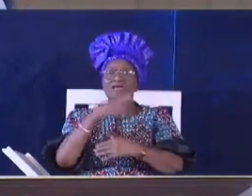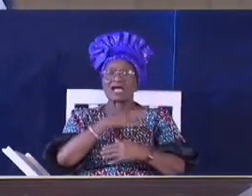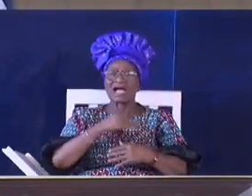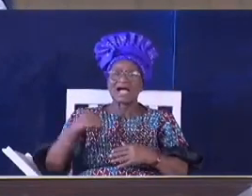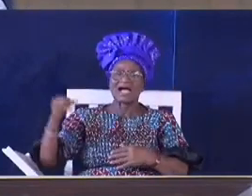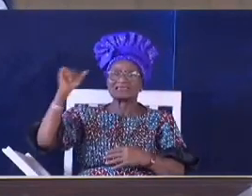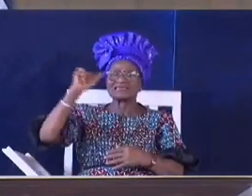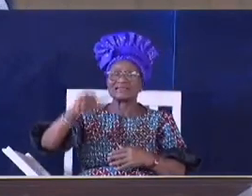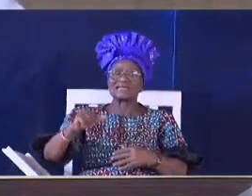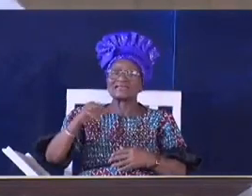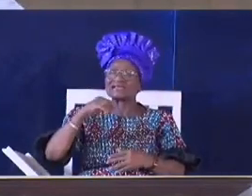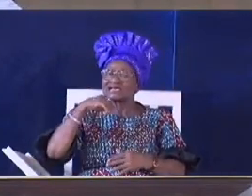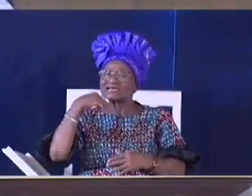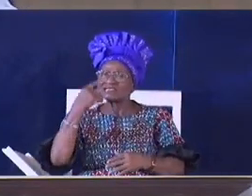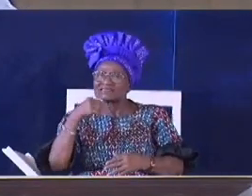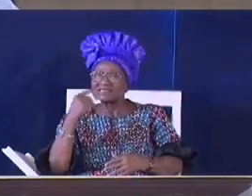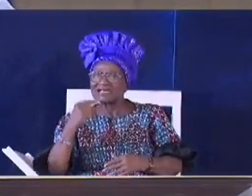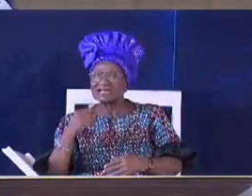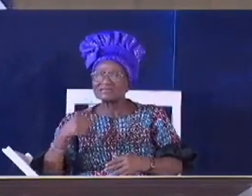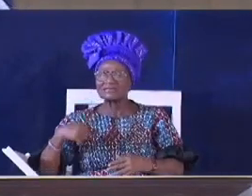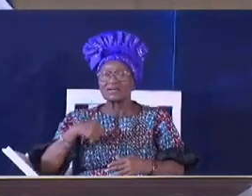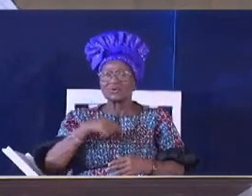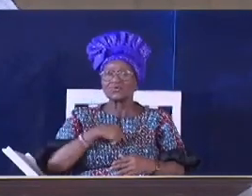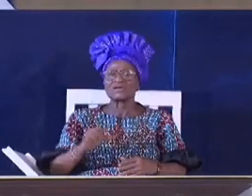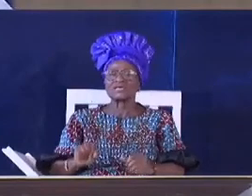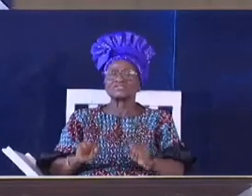said, we surrender.